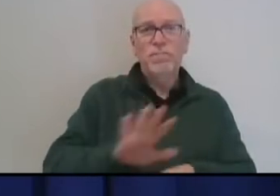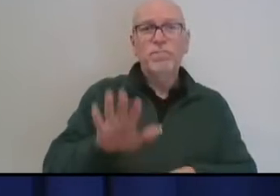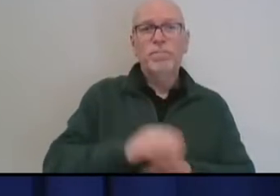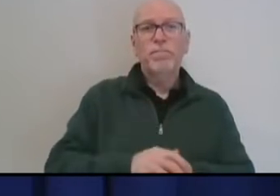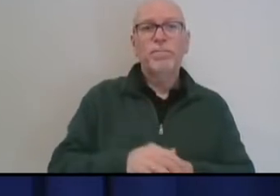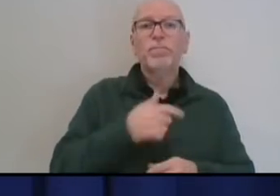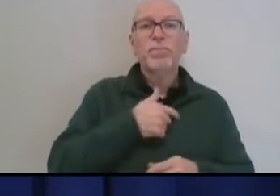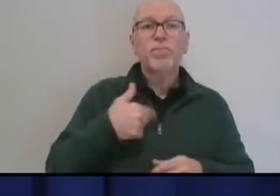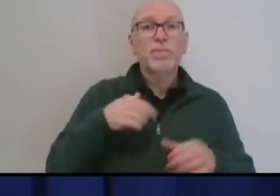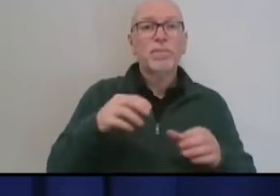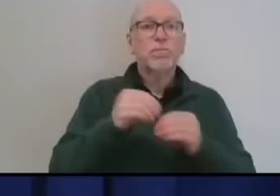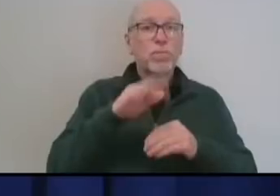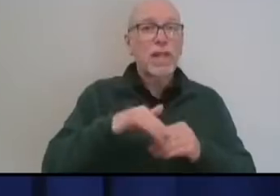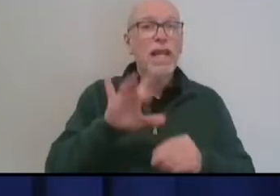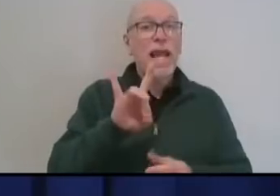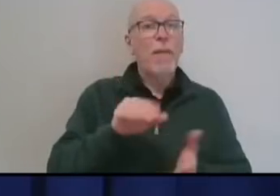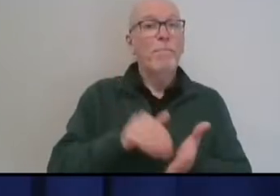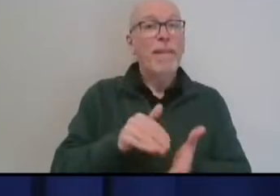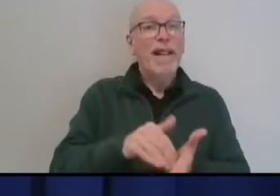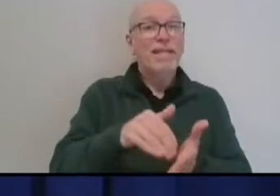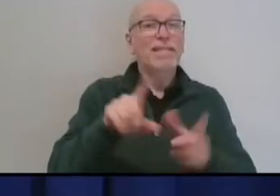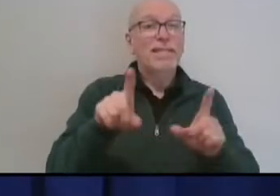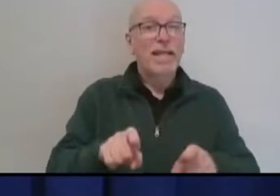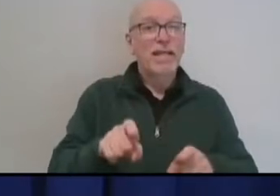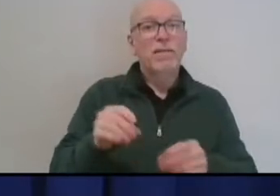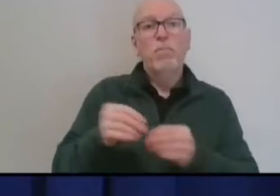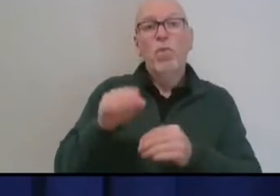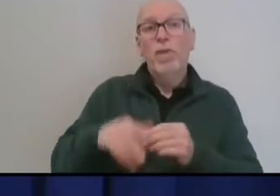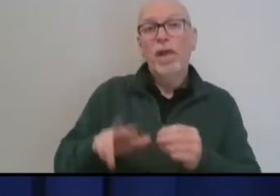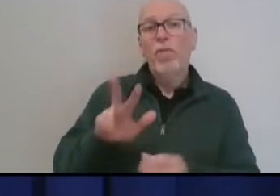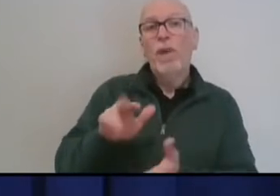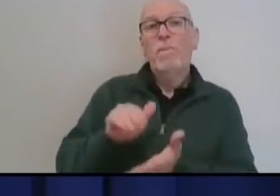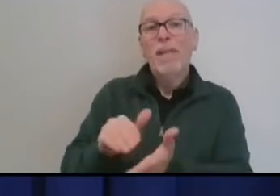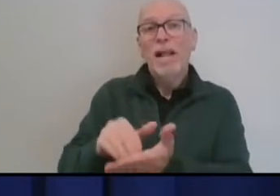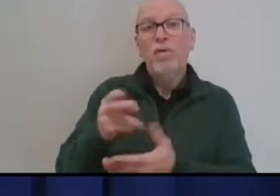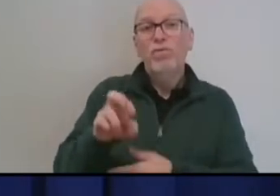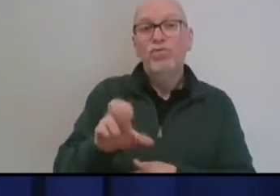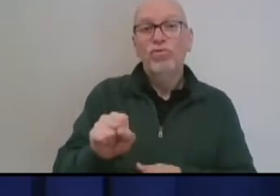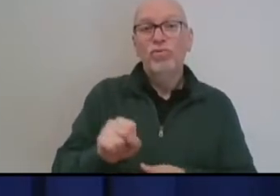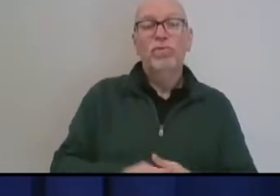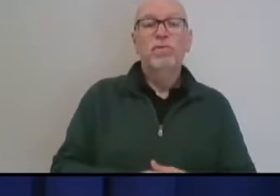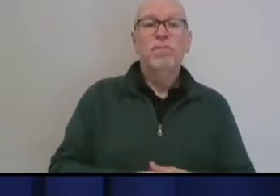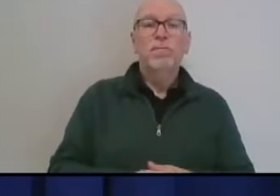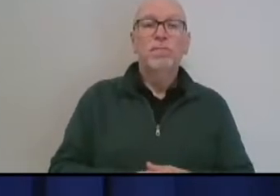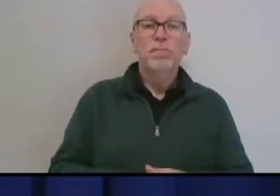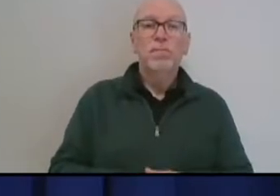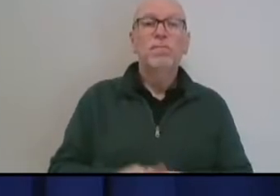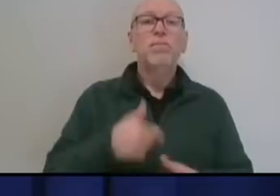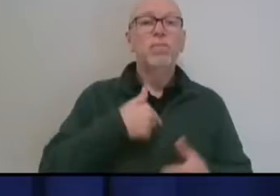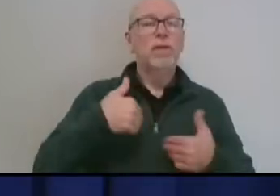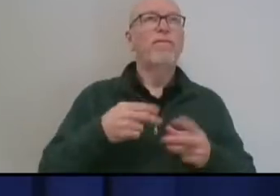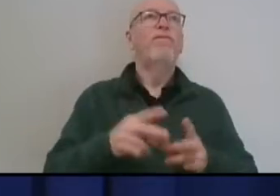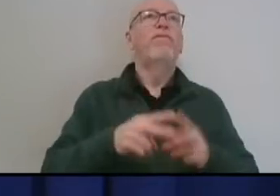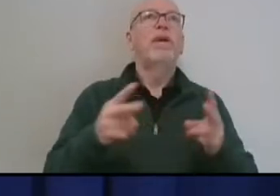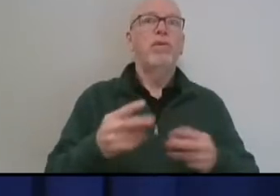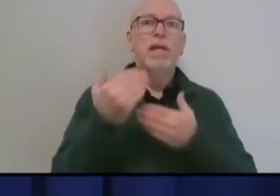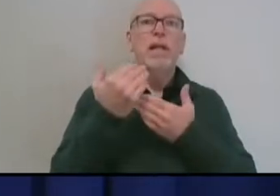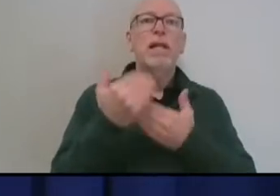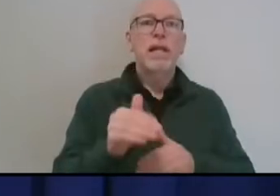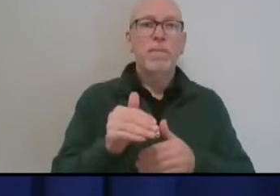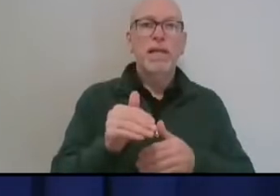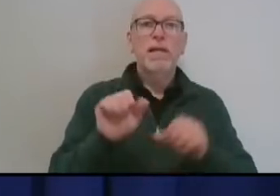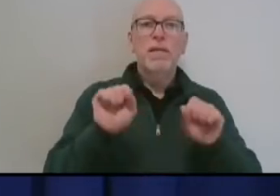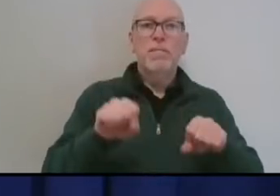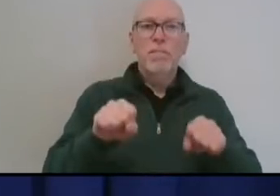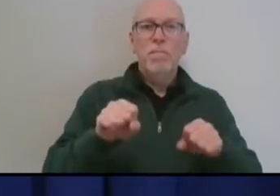than 8 million tests for more than 3 million Hoosiers. We had very limited capacity